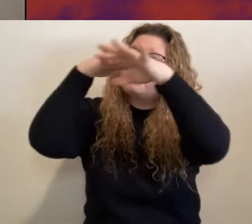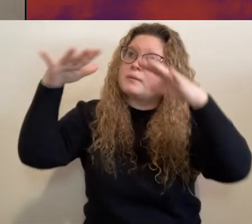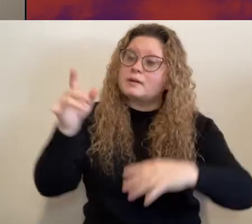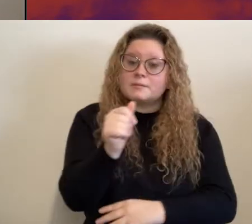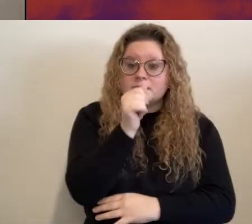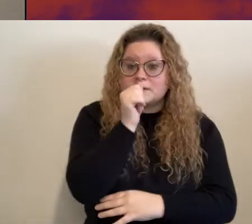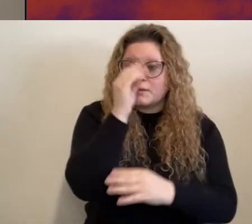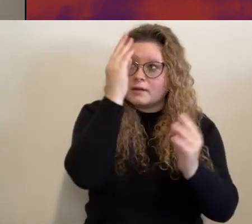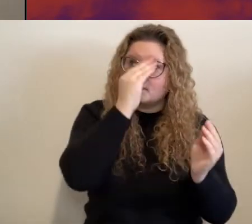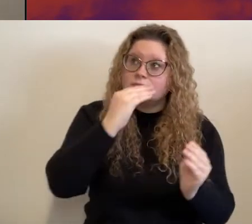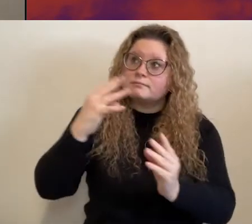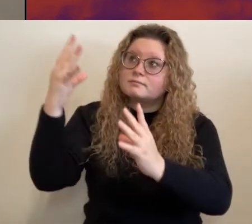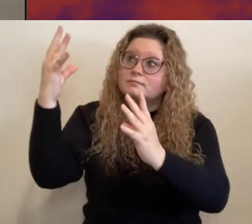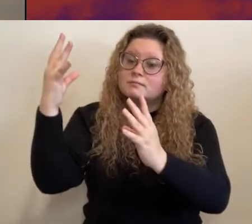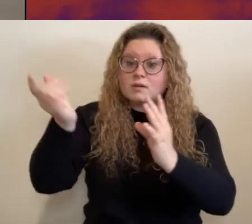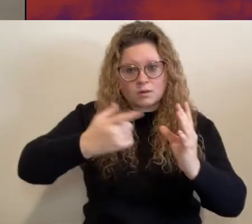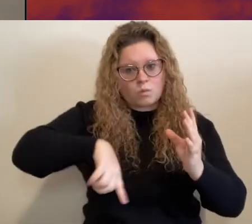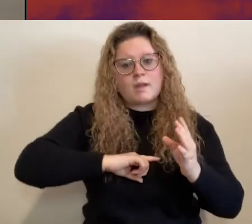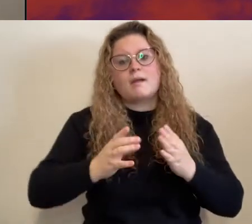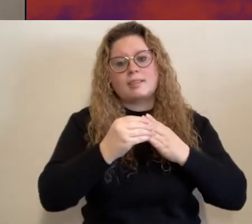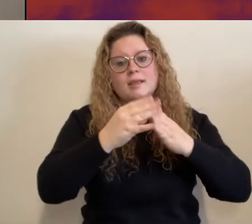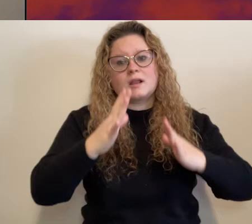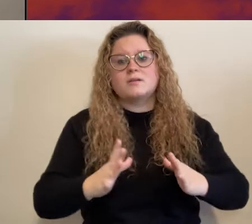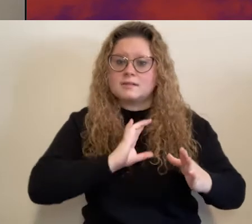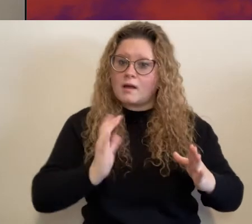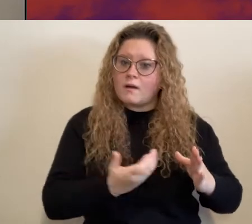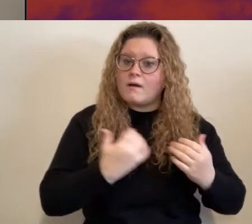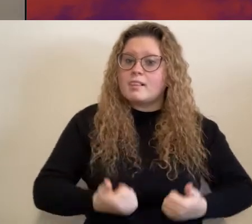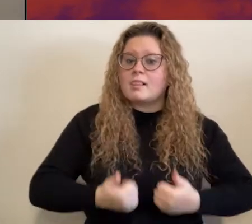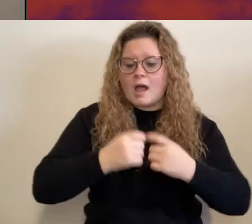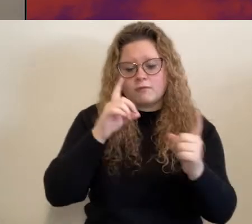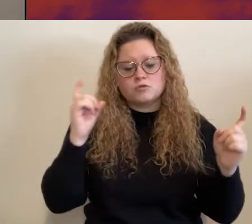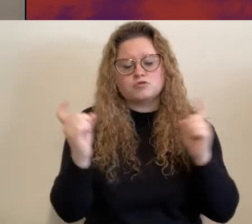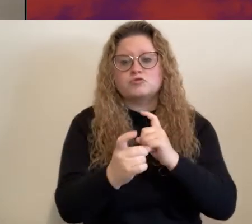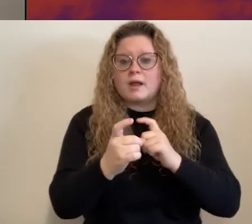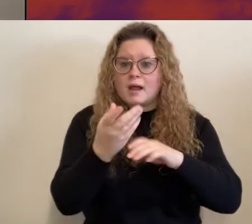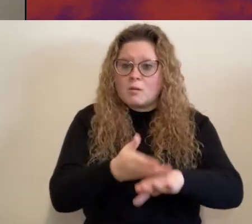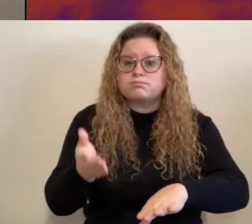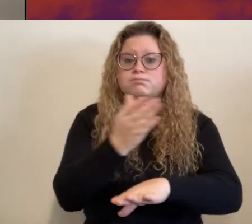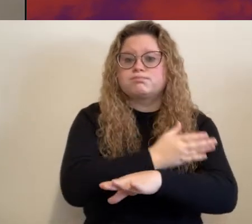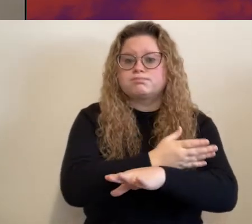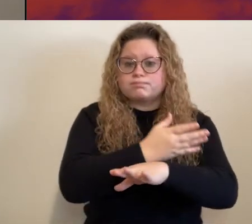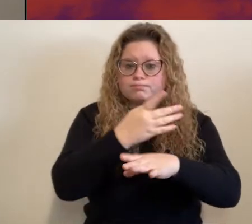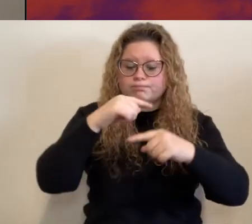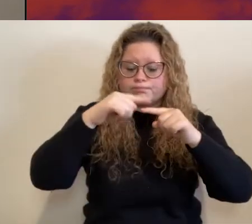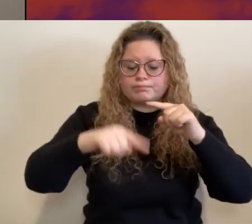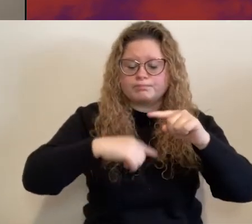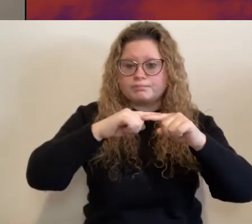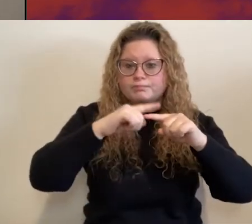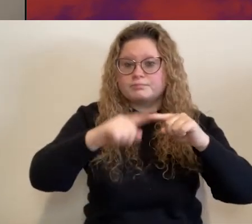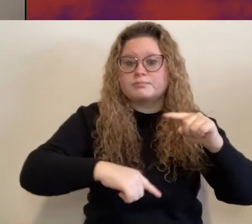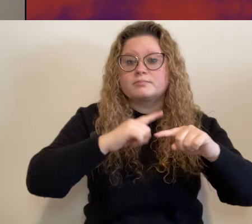We are leaders of our different seasons, rulers of our dreams and expressions. Could we perhaps be creatively,